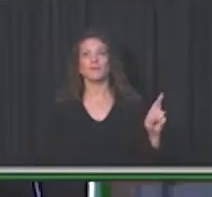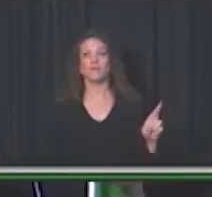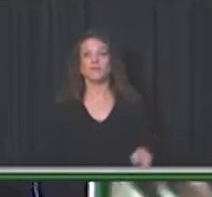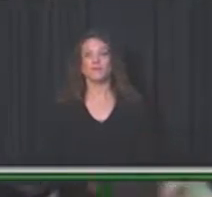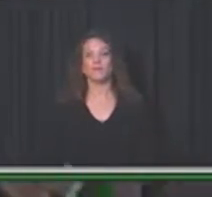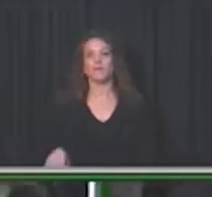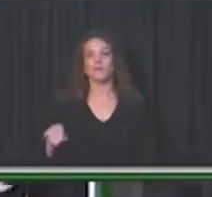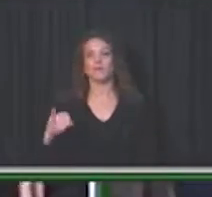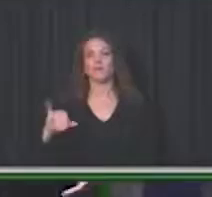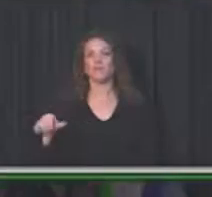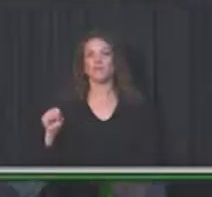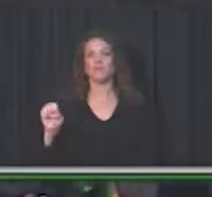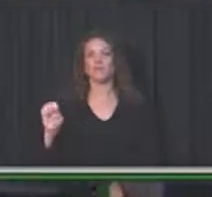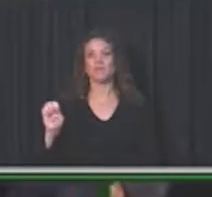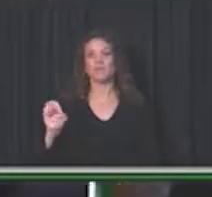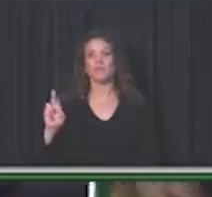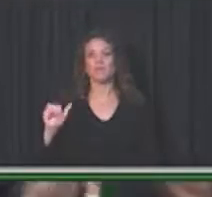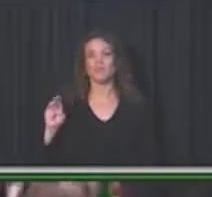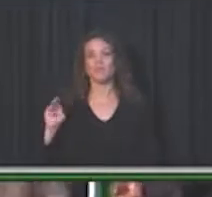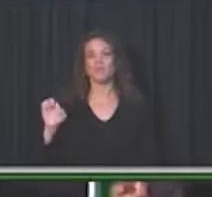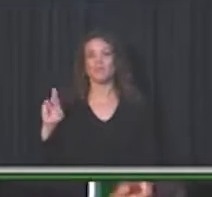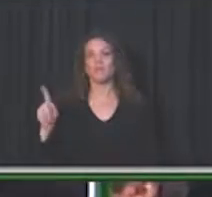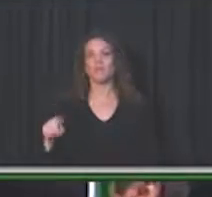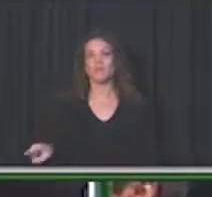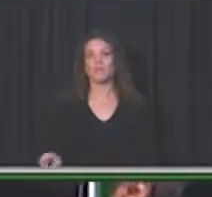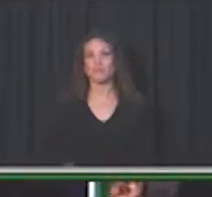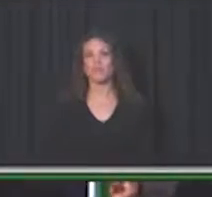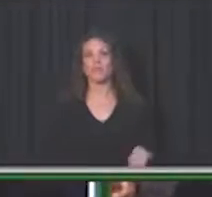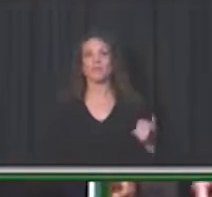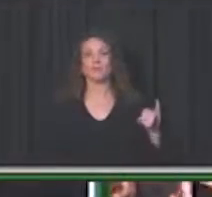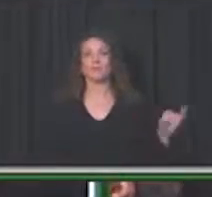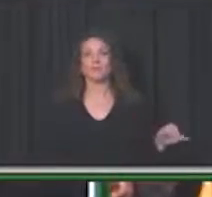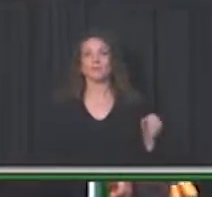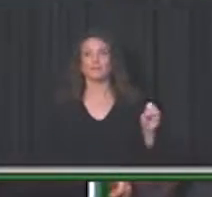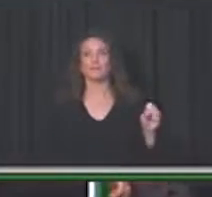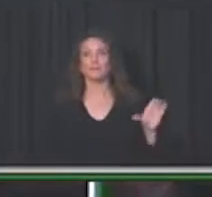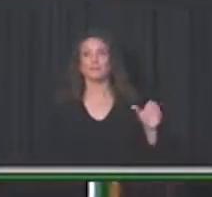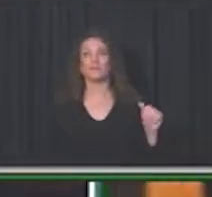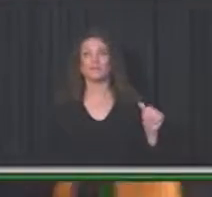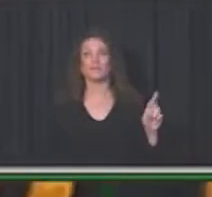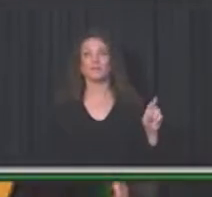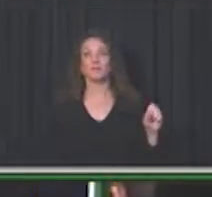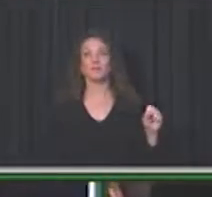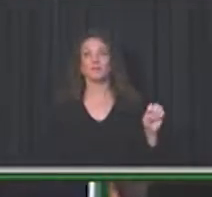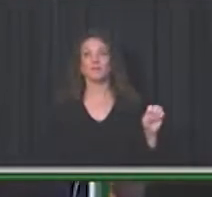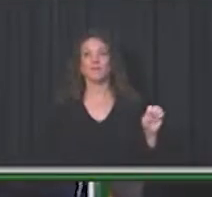Jose Ramirez. Jessica Rose Woodworth.